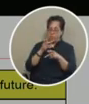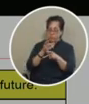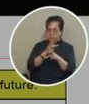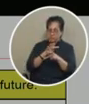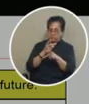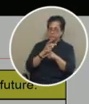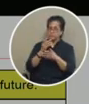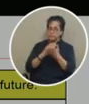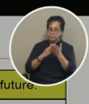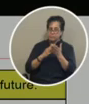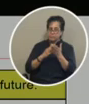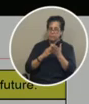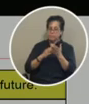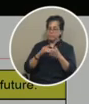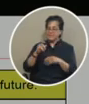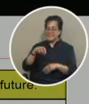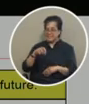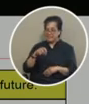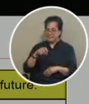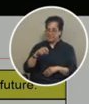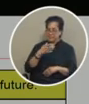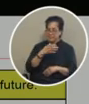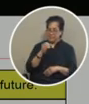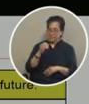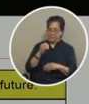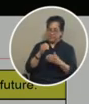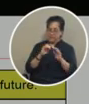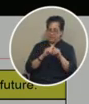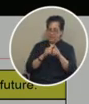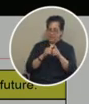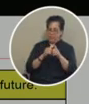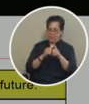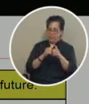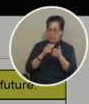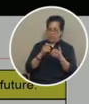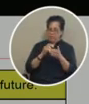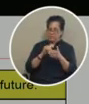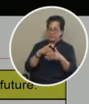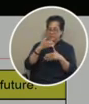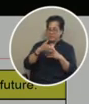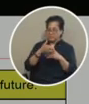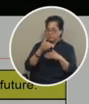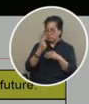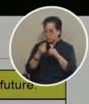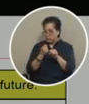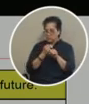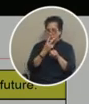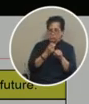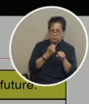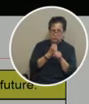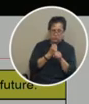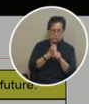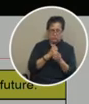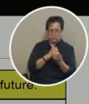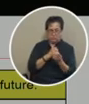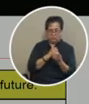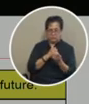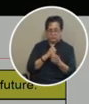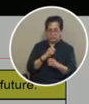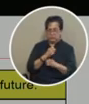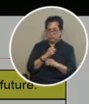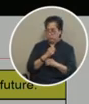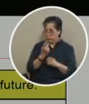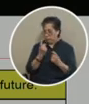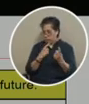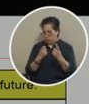address some of those immediate needs between now and over the next year or two. Any